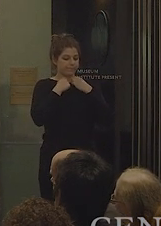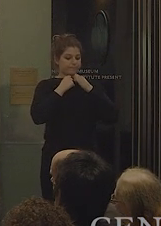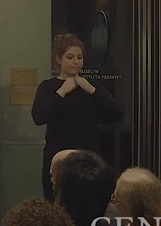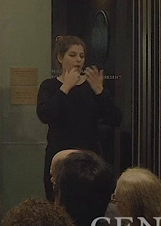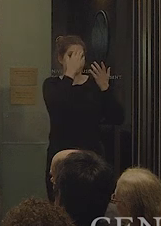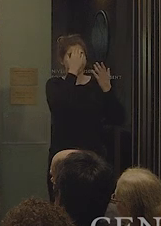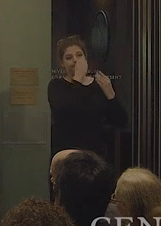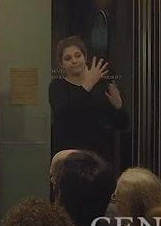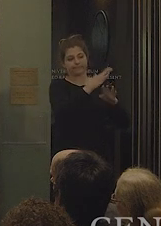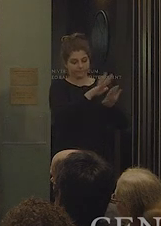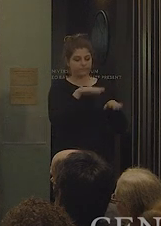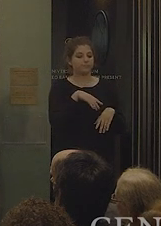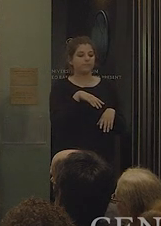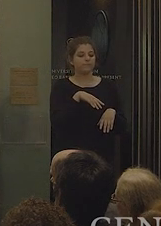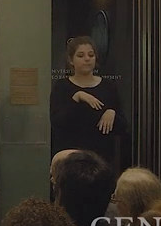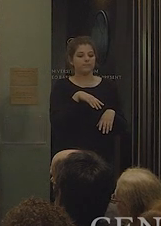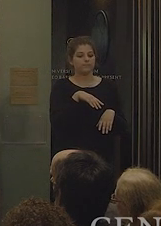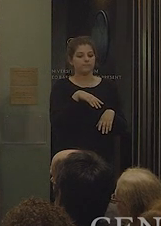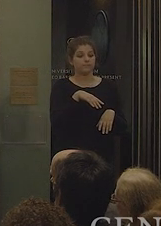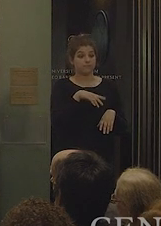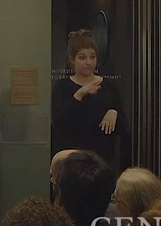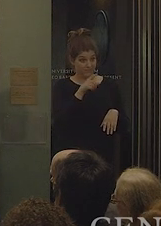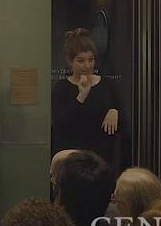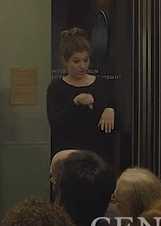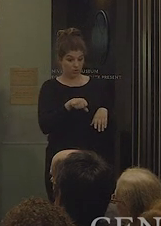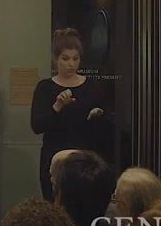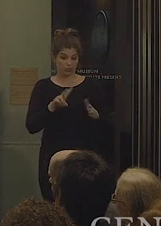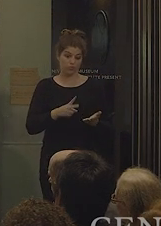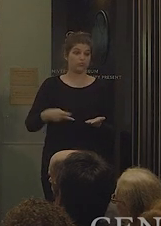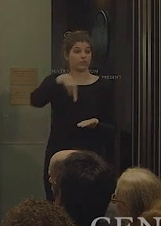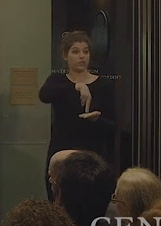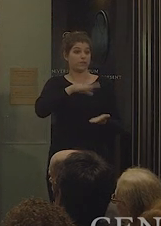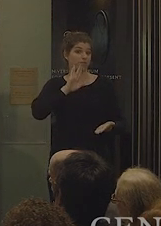I'll put it to you this way. Unless someone has a way of bringing my daughter back to me, I'm not stopping.